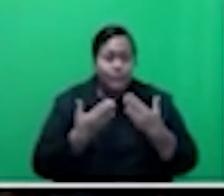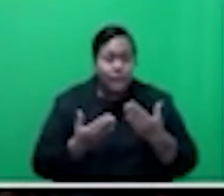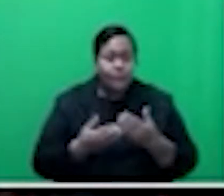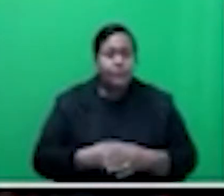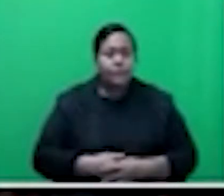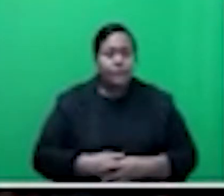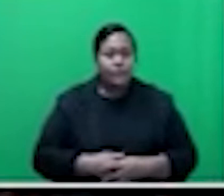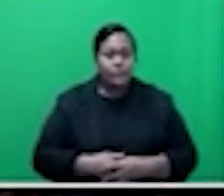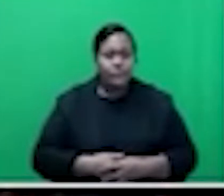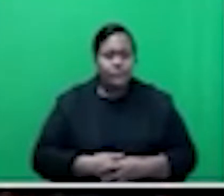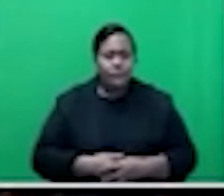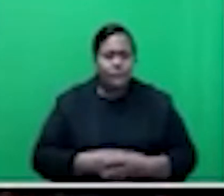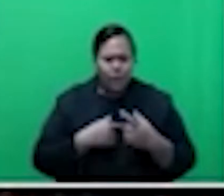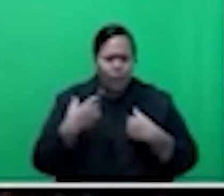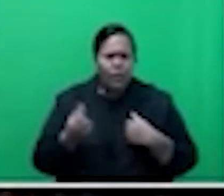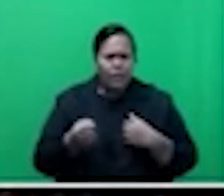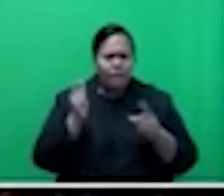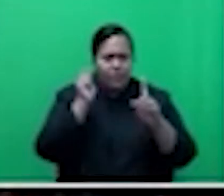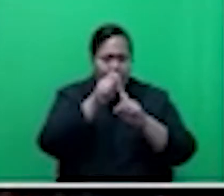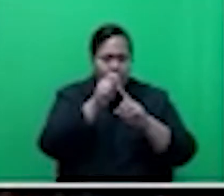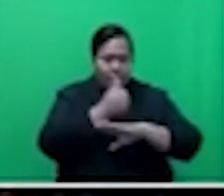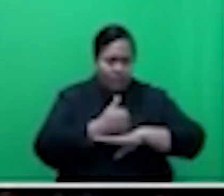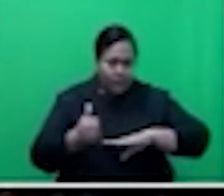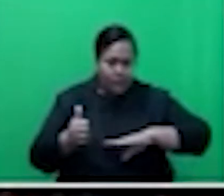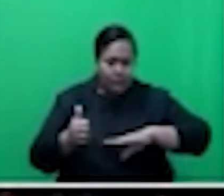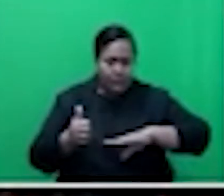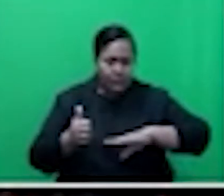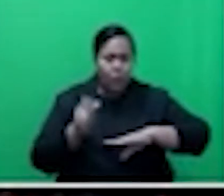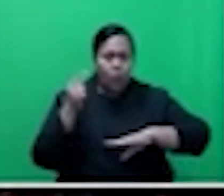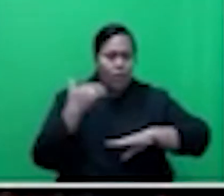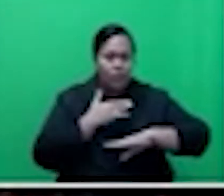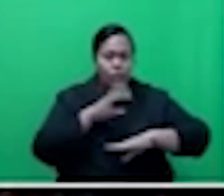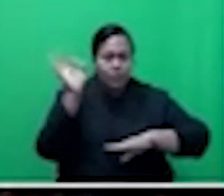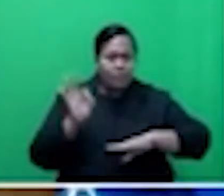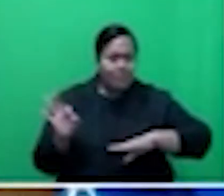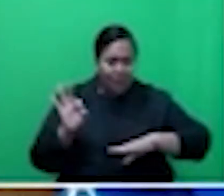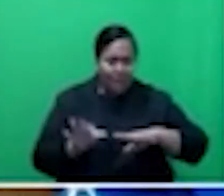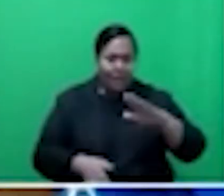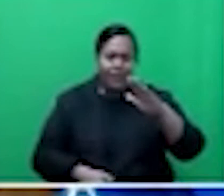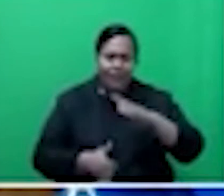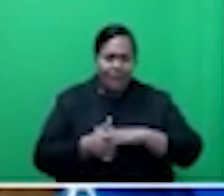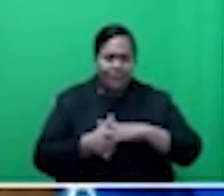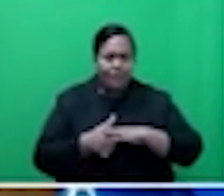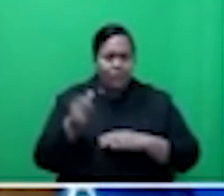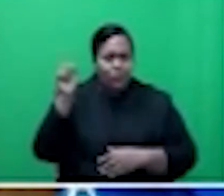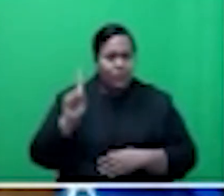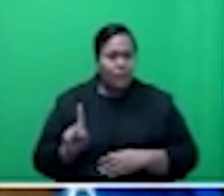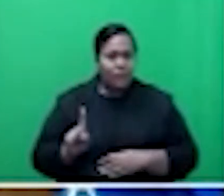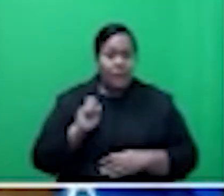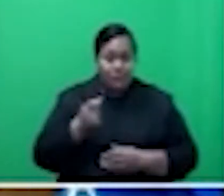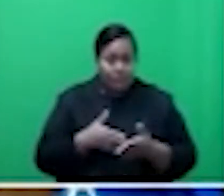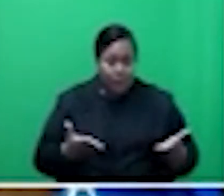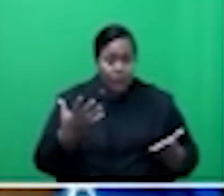have a number of targets in government. One, 100% access to energy. So that means that if you have a diesel generator at the